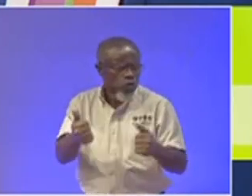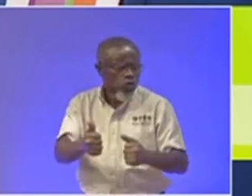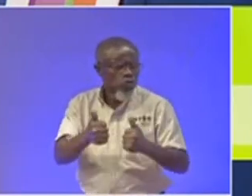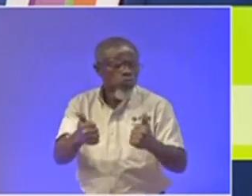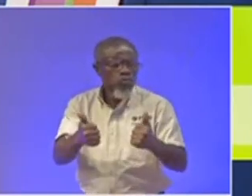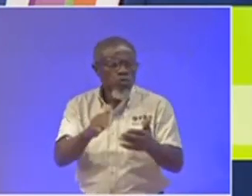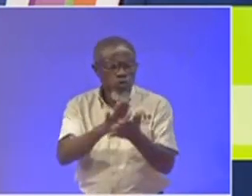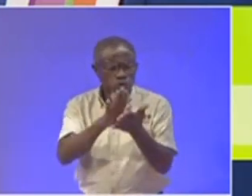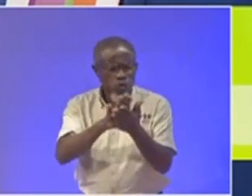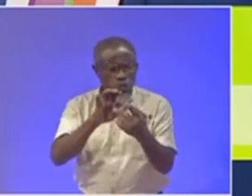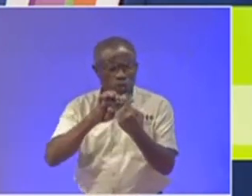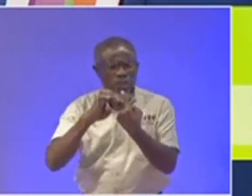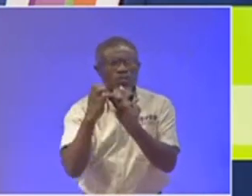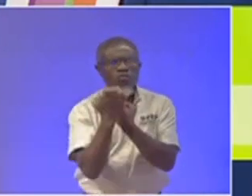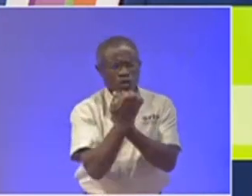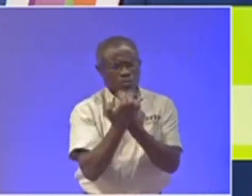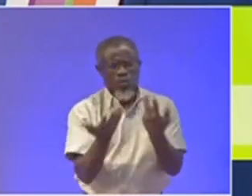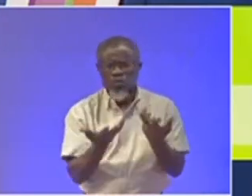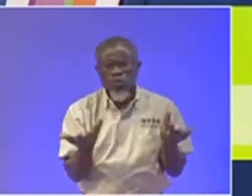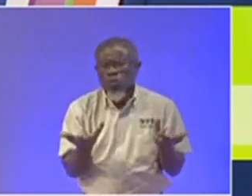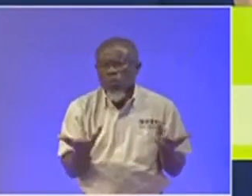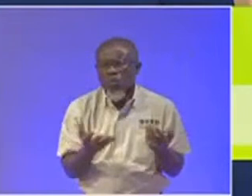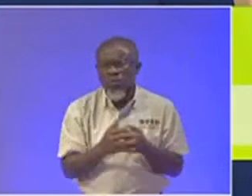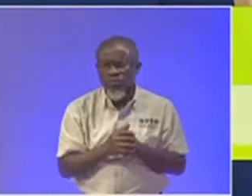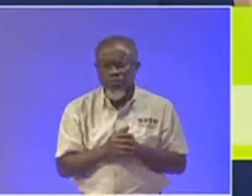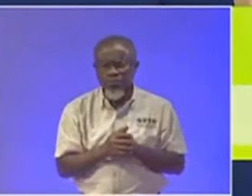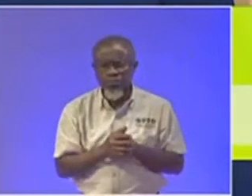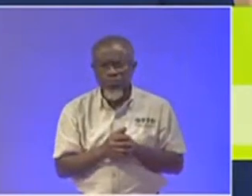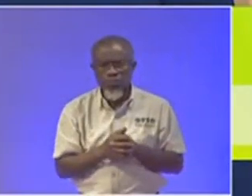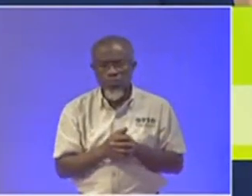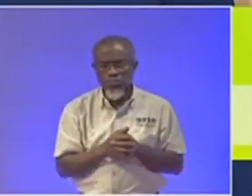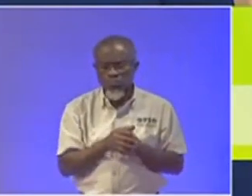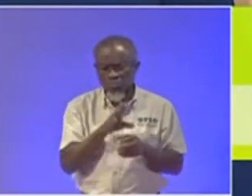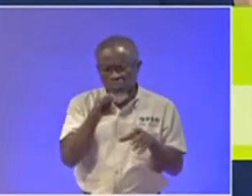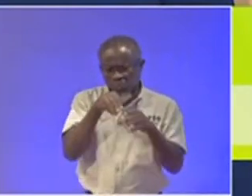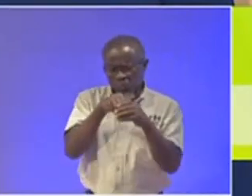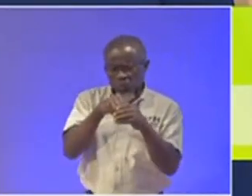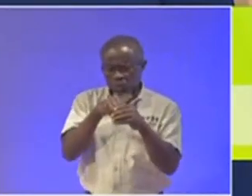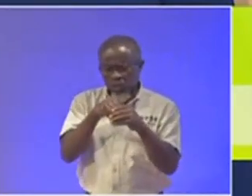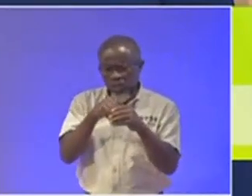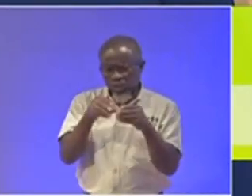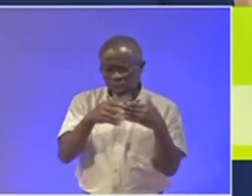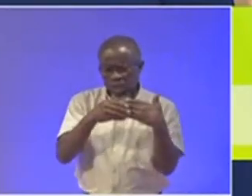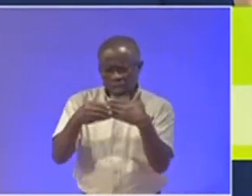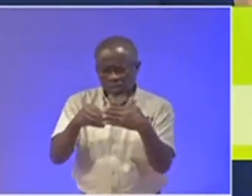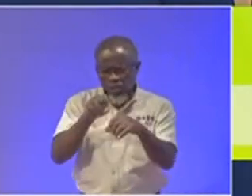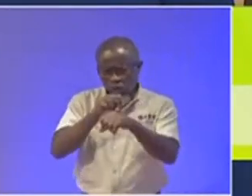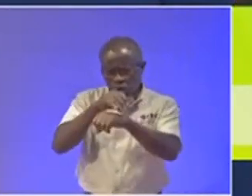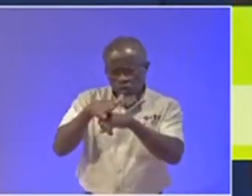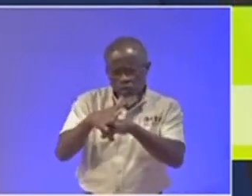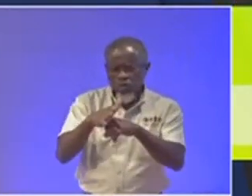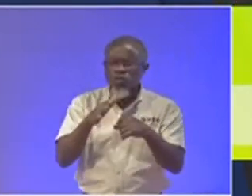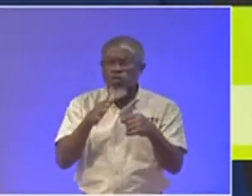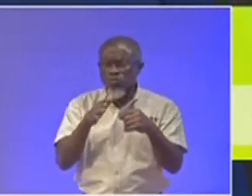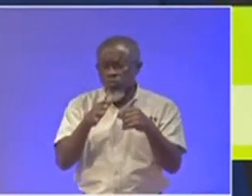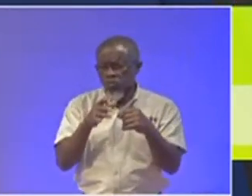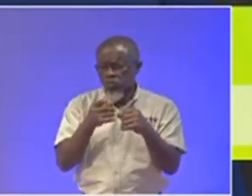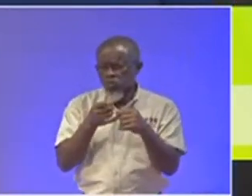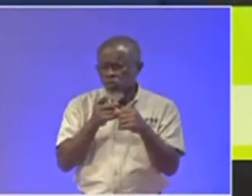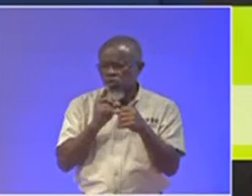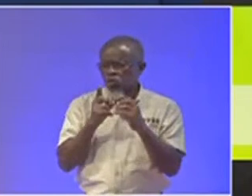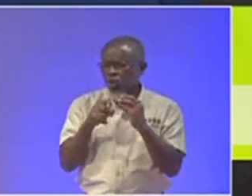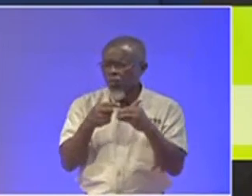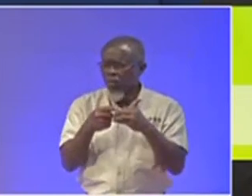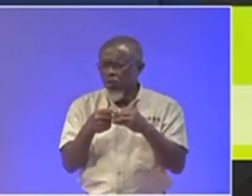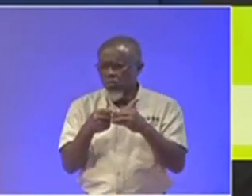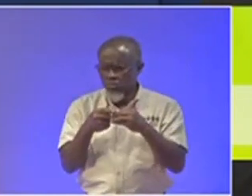working towards student success, Ms. Bastian? In guidance and counseling, we talk about the importance of teaching our children to learn, but also